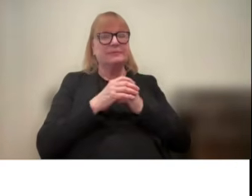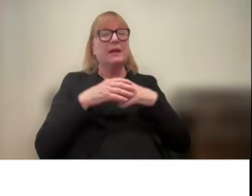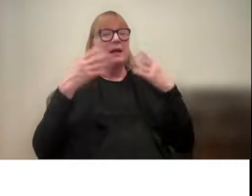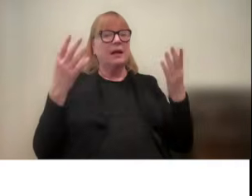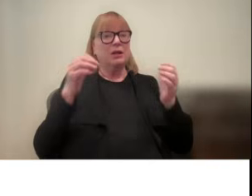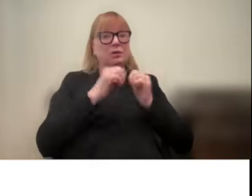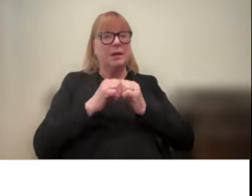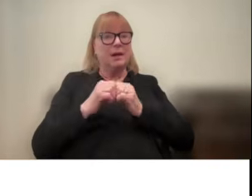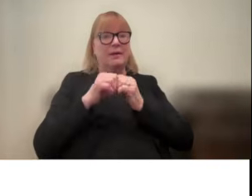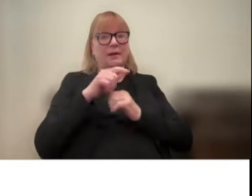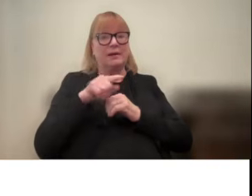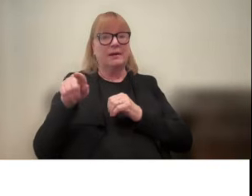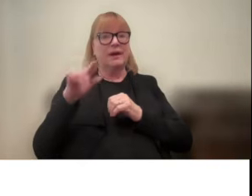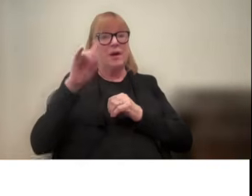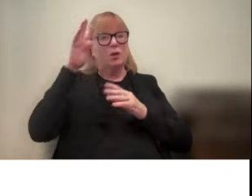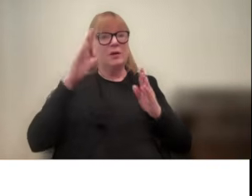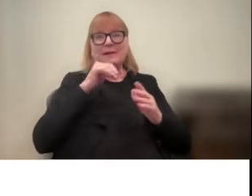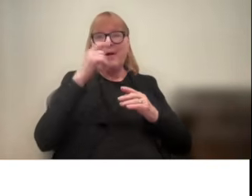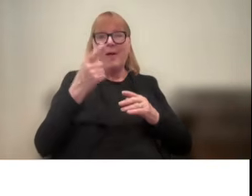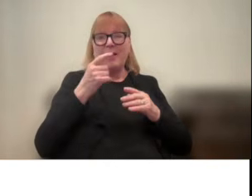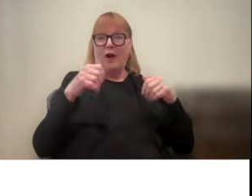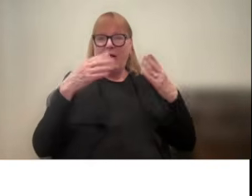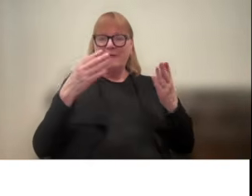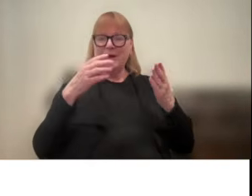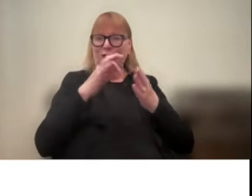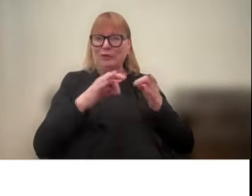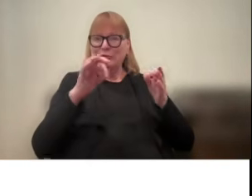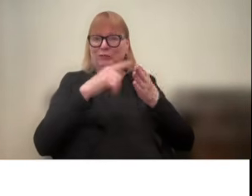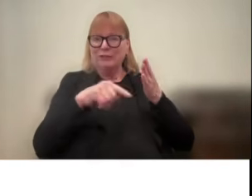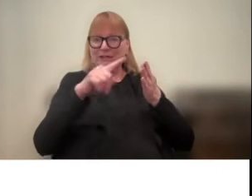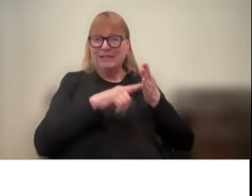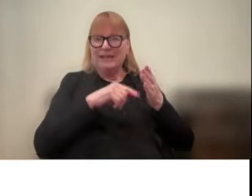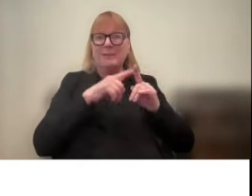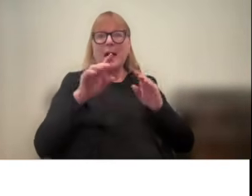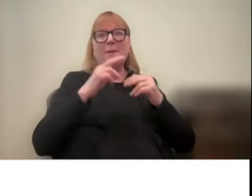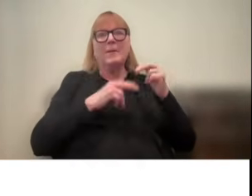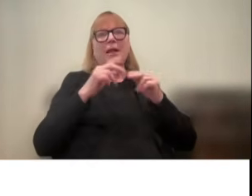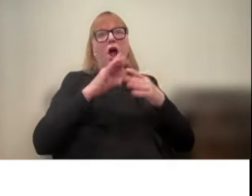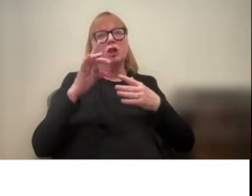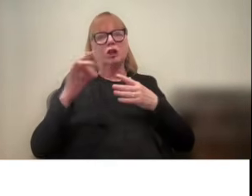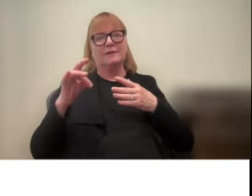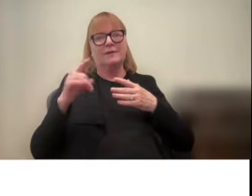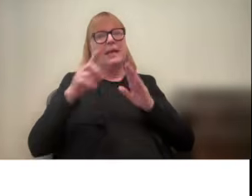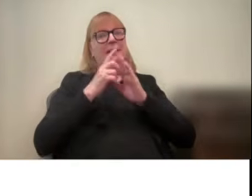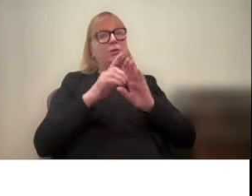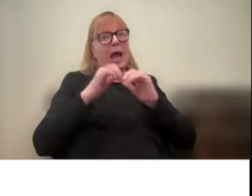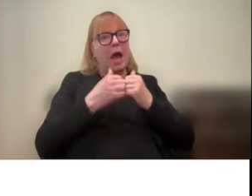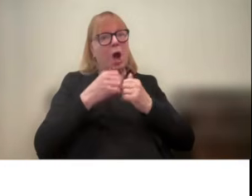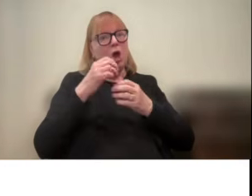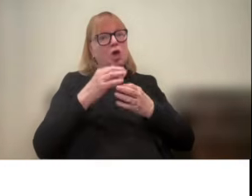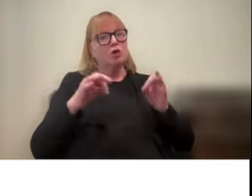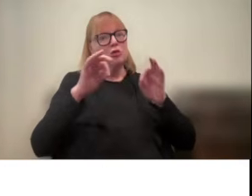So together, these creators are not just offering critique, but they're building alternatives. They demonstrate how